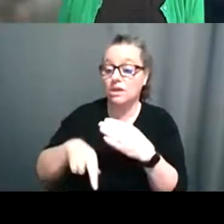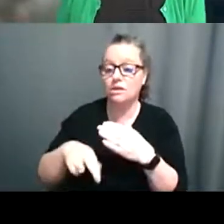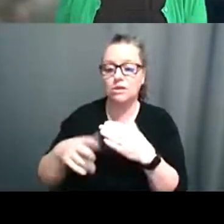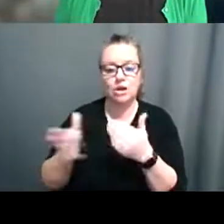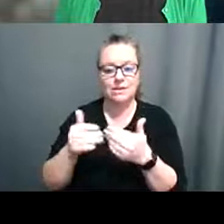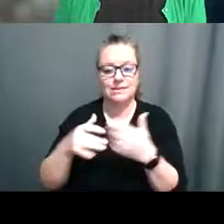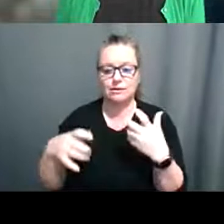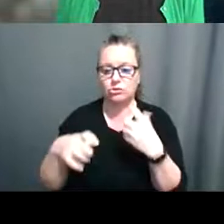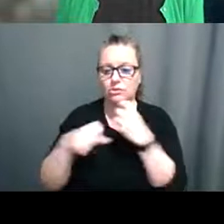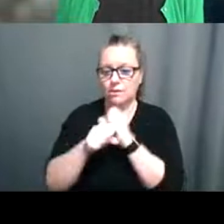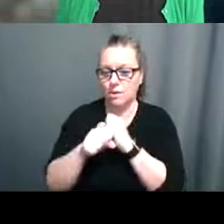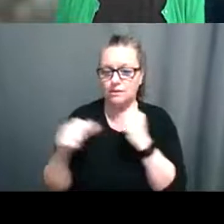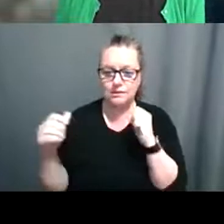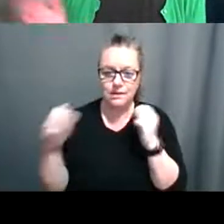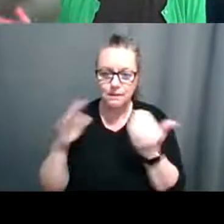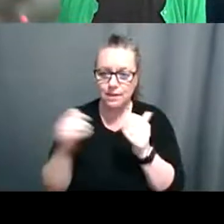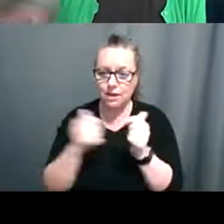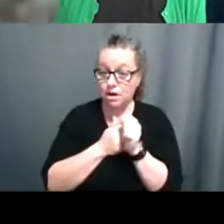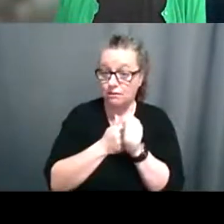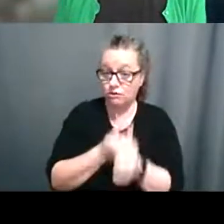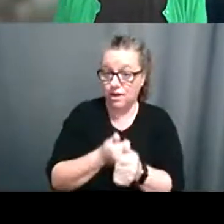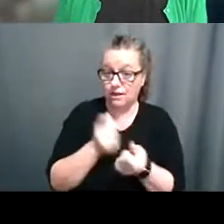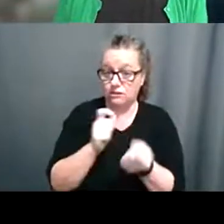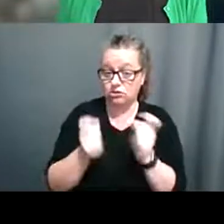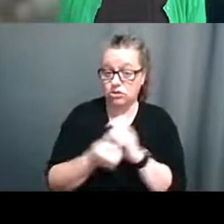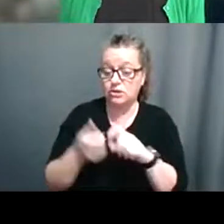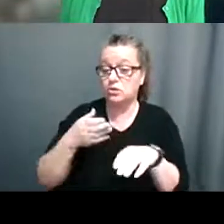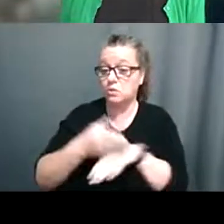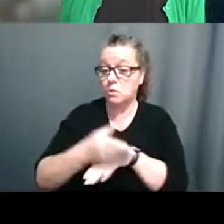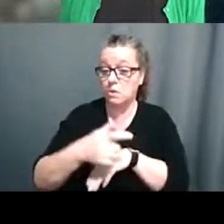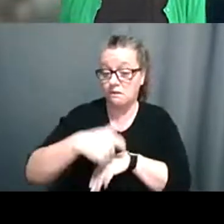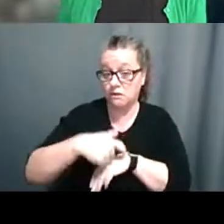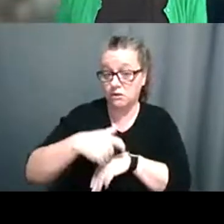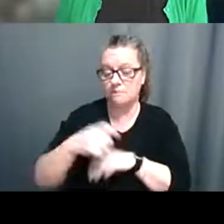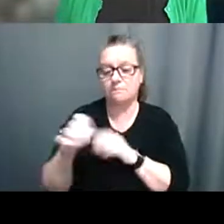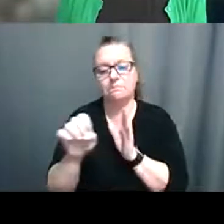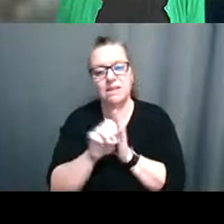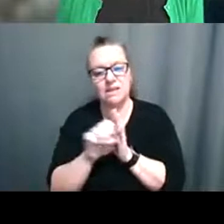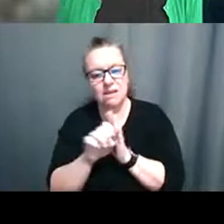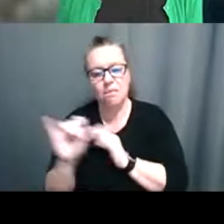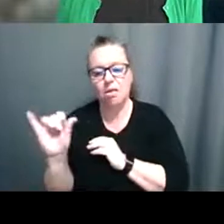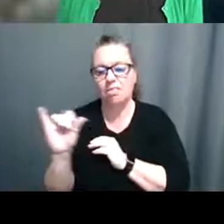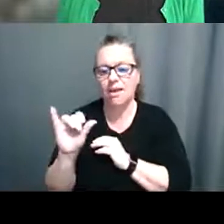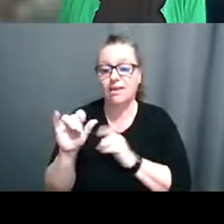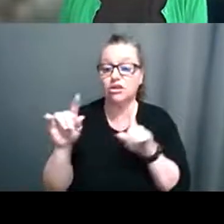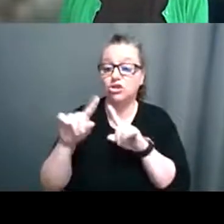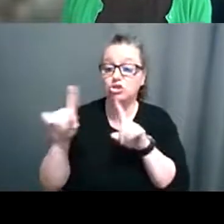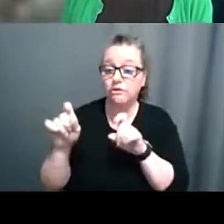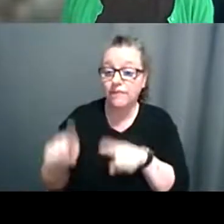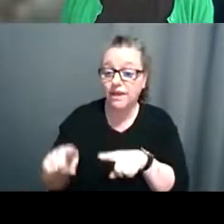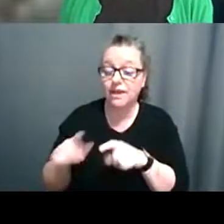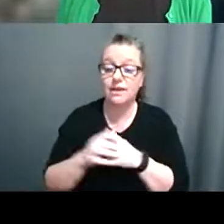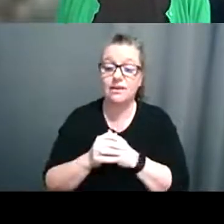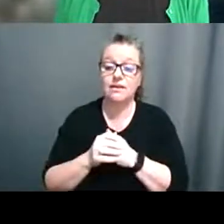summarize, compare, and track changes over time. Example of sources include surveys, including